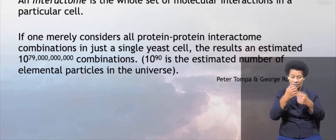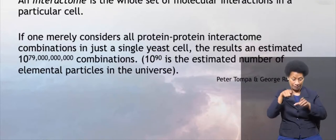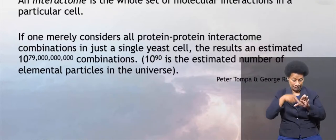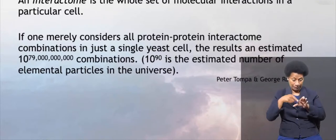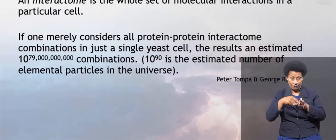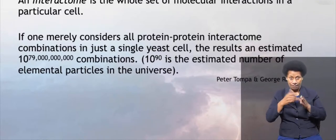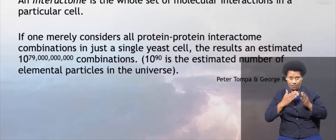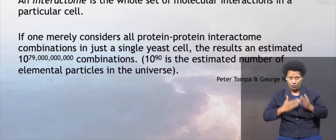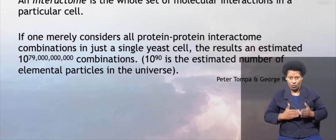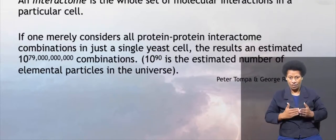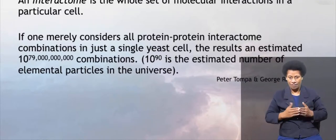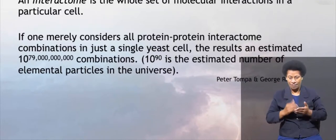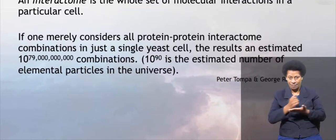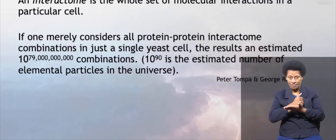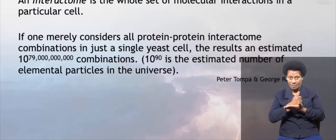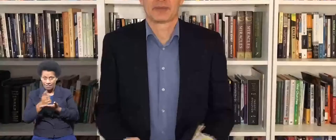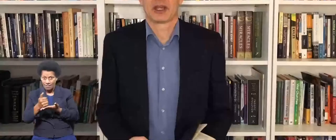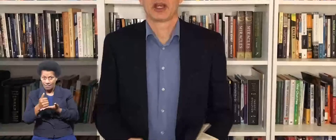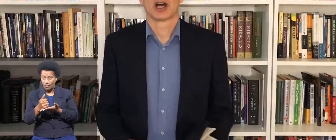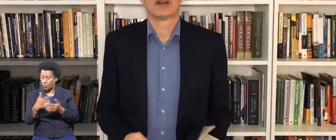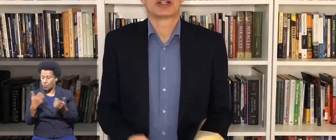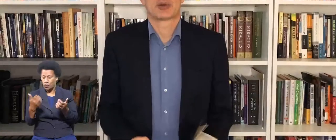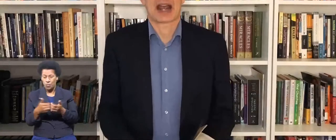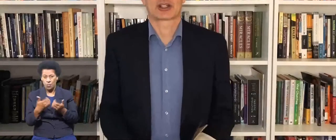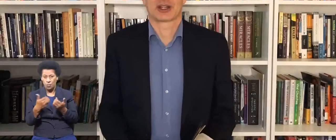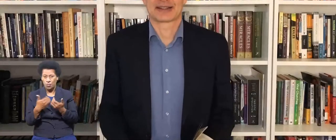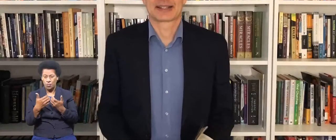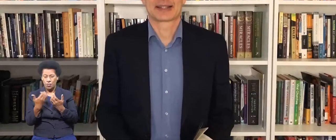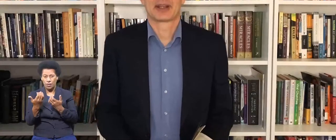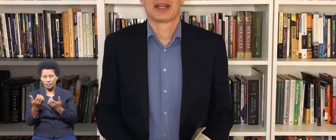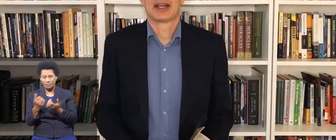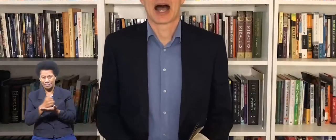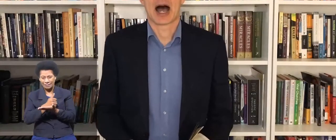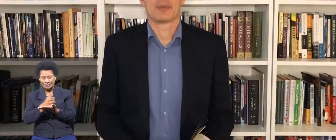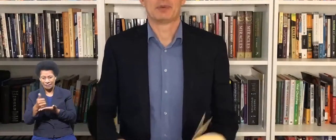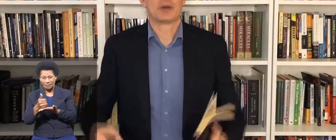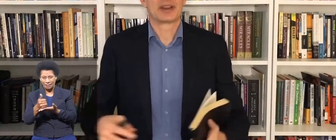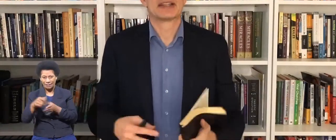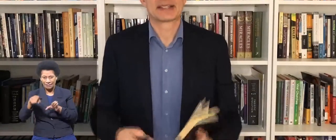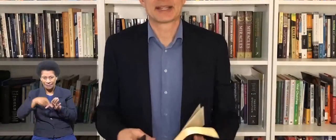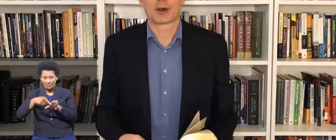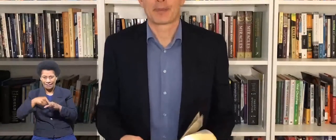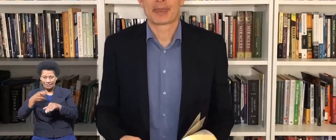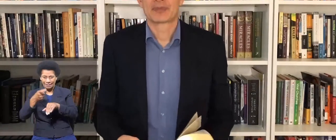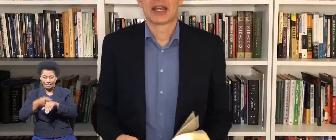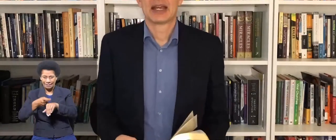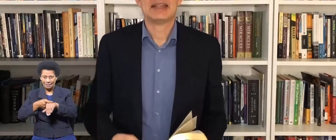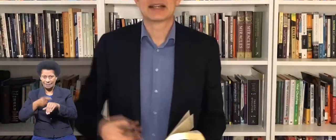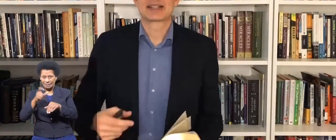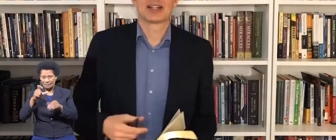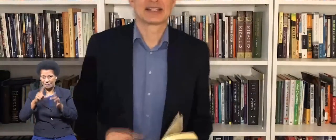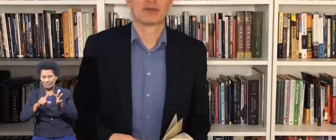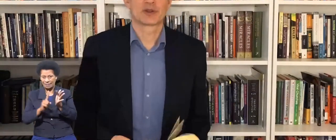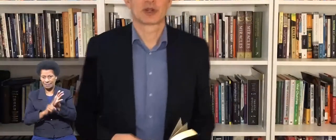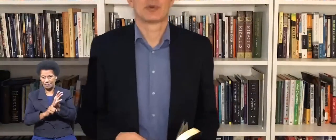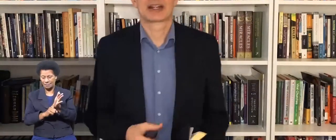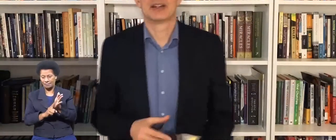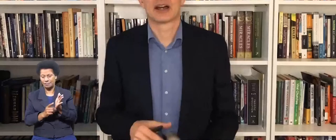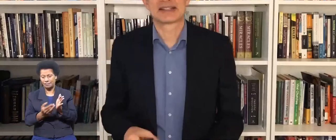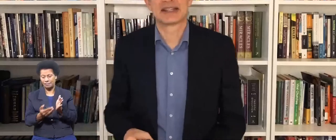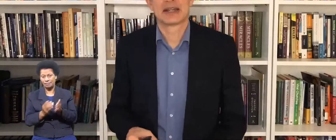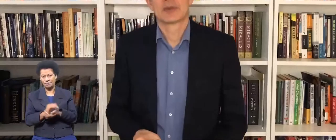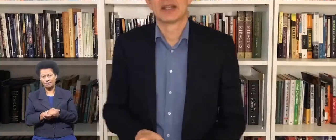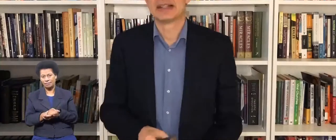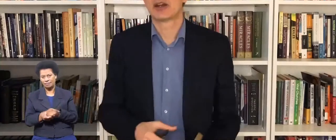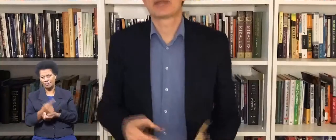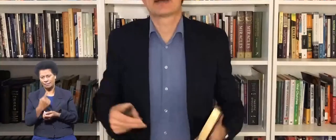other. This is an incredible number of interactions within the cell. Now, scientists have also